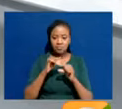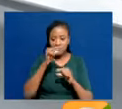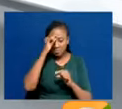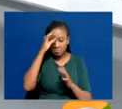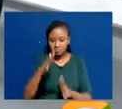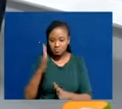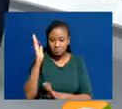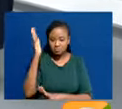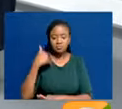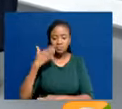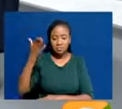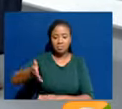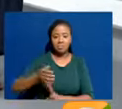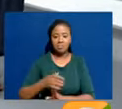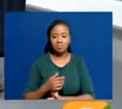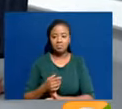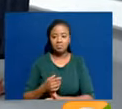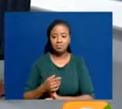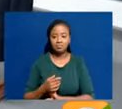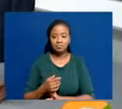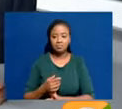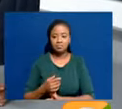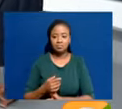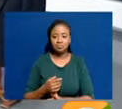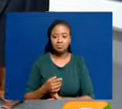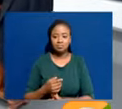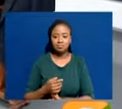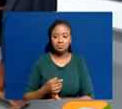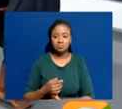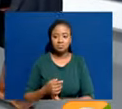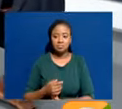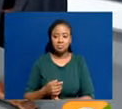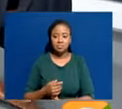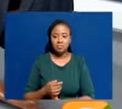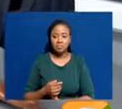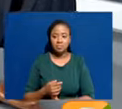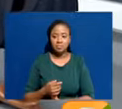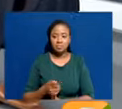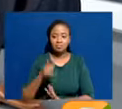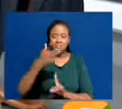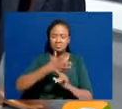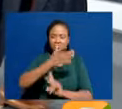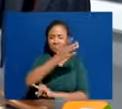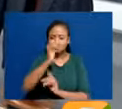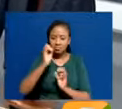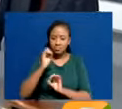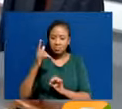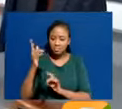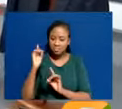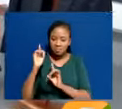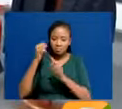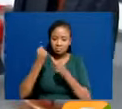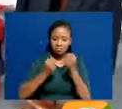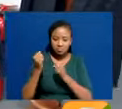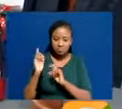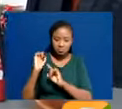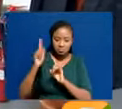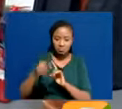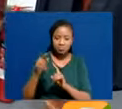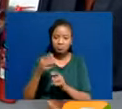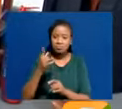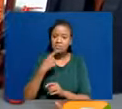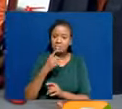Correct. I went. First of all, it's not a bridge. Eh? It's a trunk sewer. Done many decades ago. But they said, you know, we've never seen a